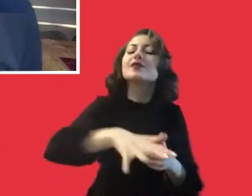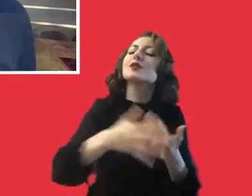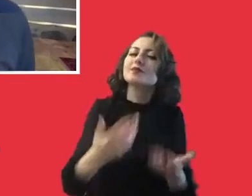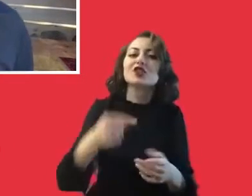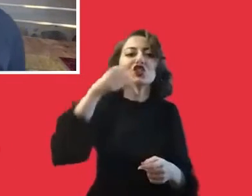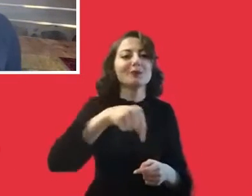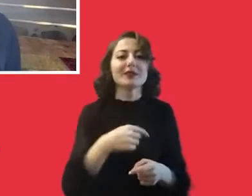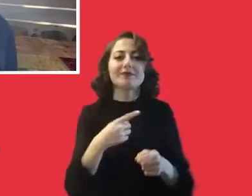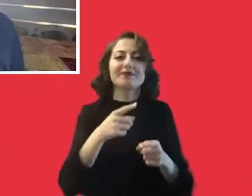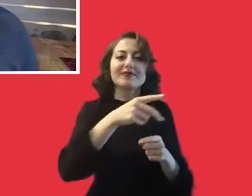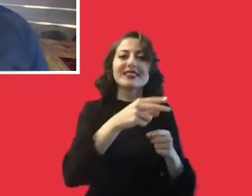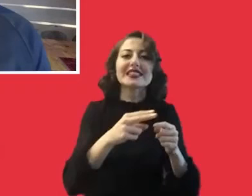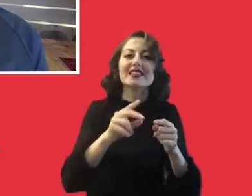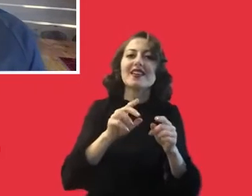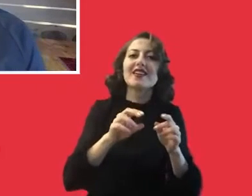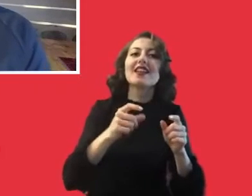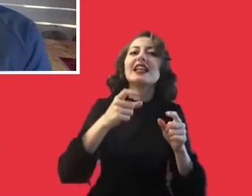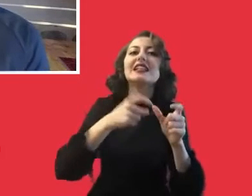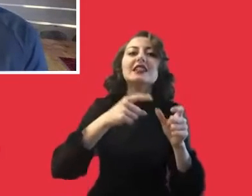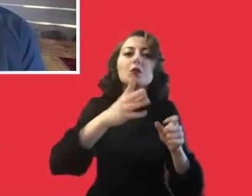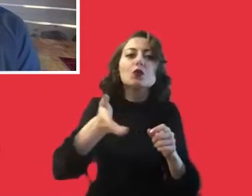with Hamit, Levent, Ezgi.